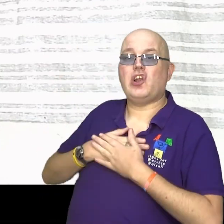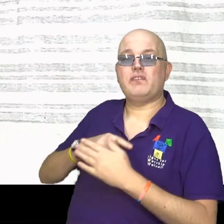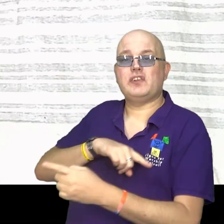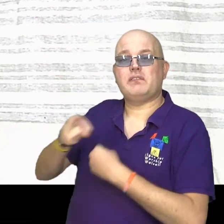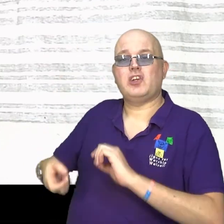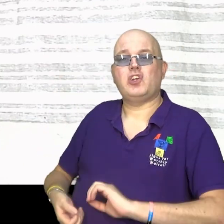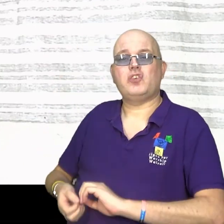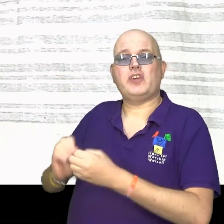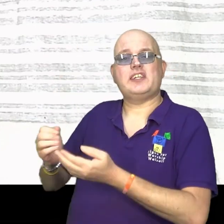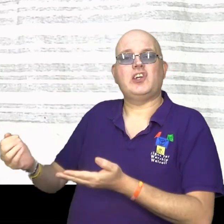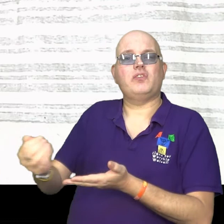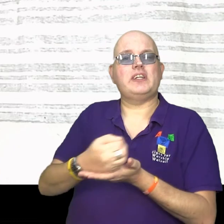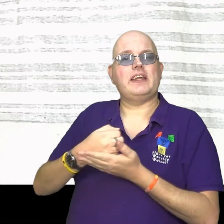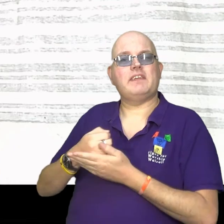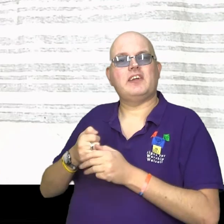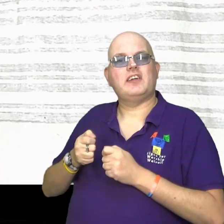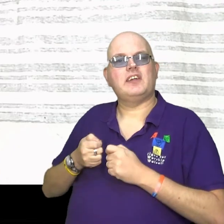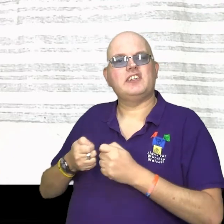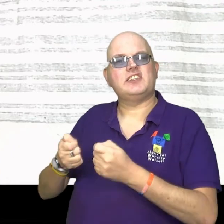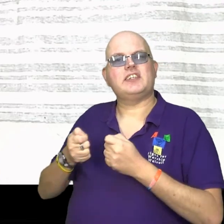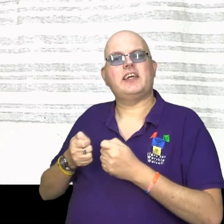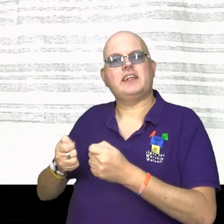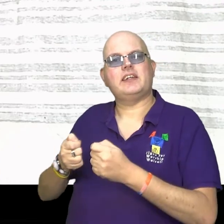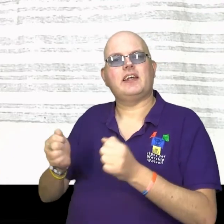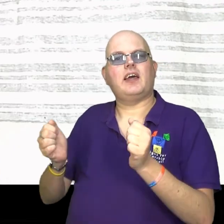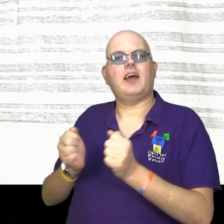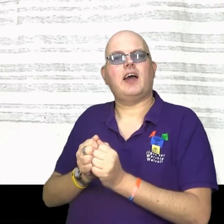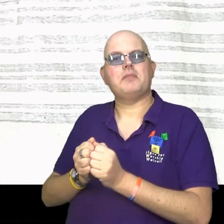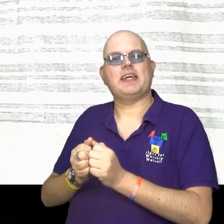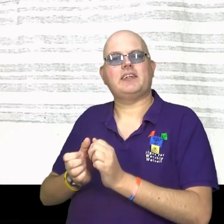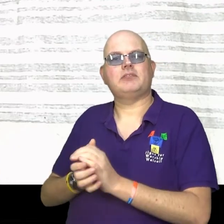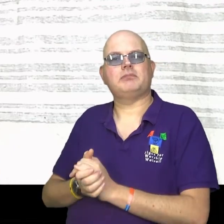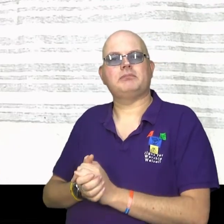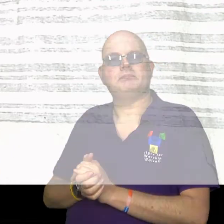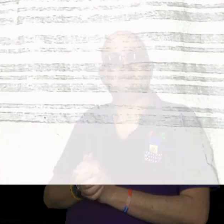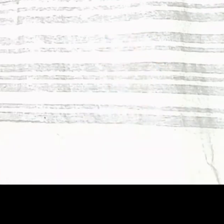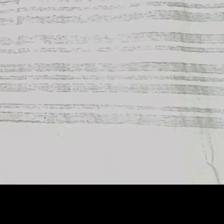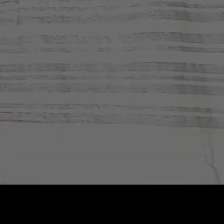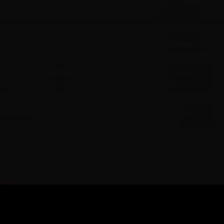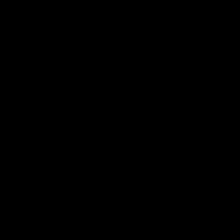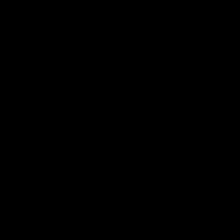God, Creator, Redeemer, and Sustainer. Amen.